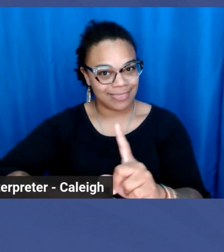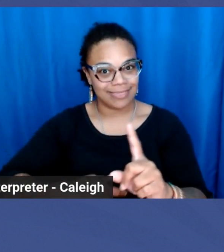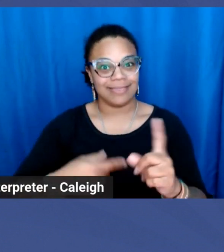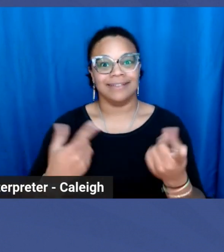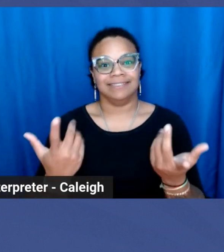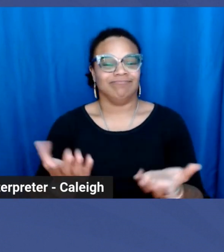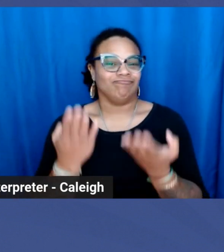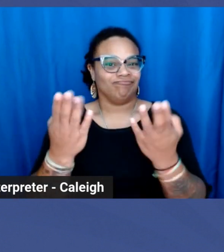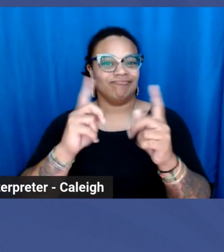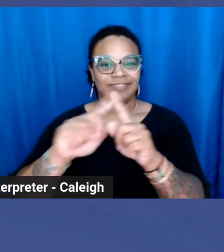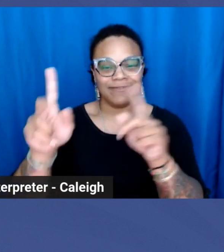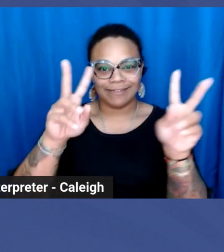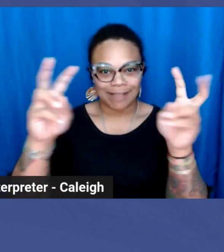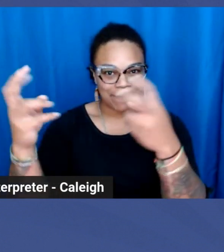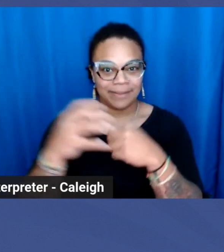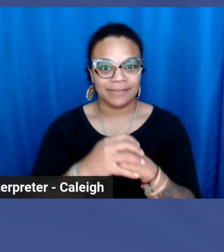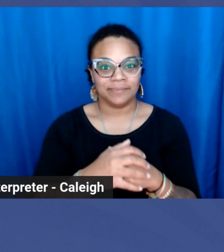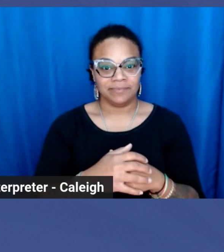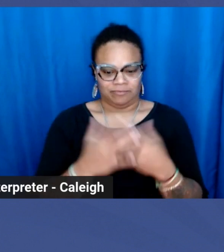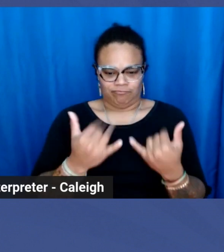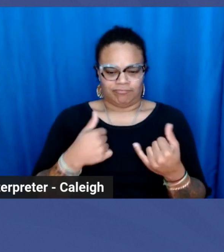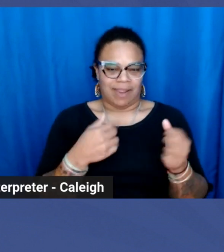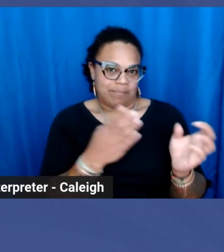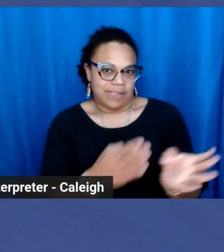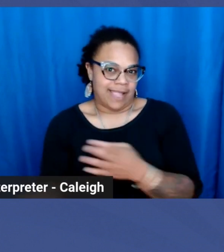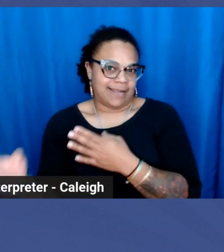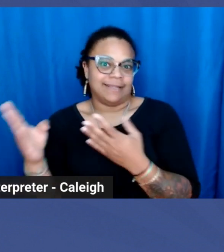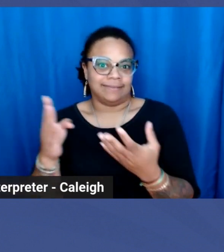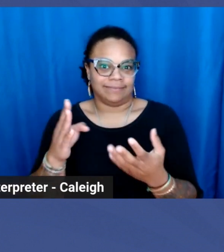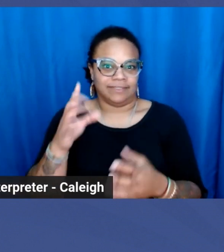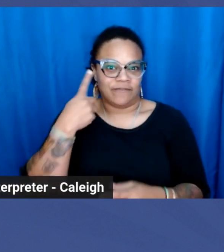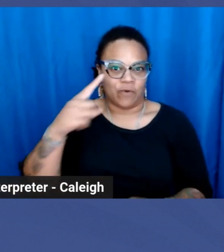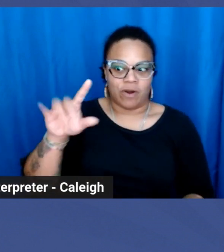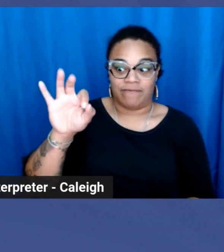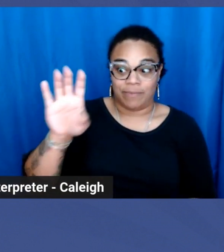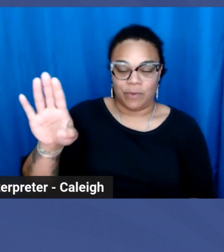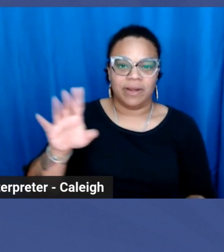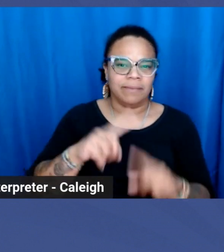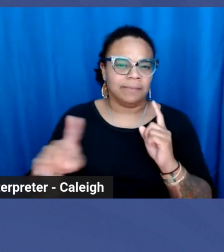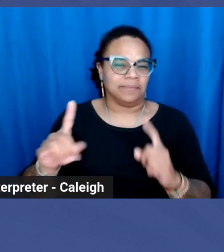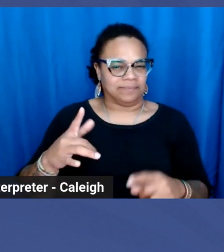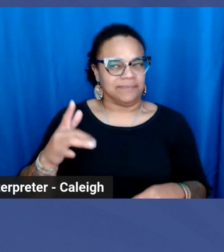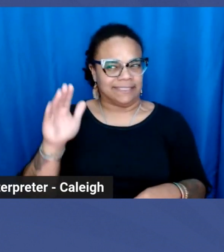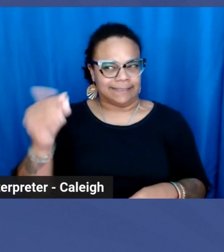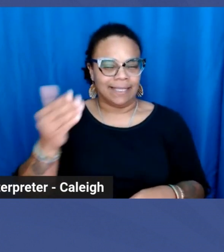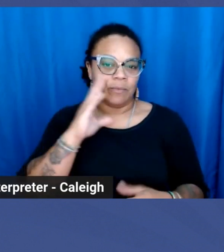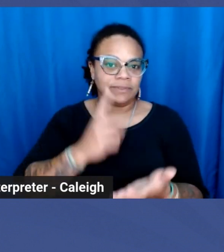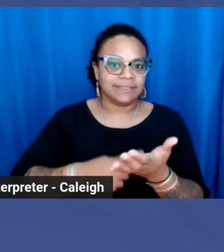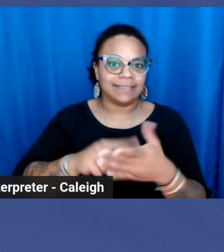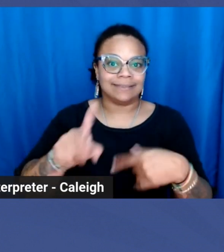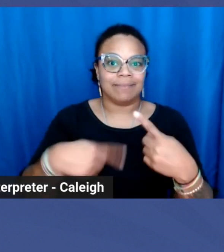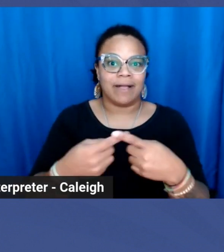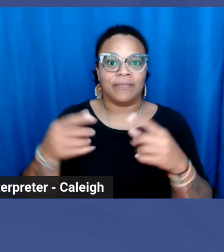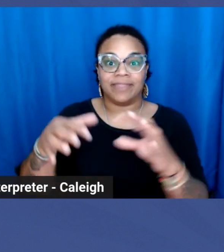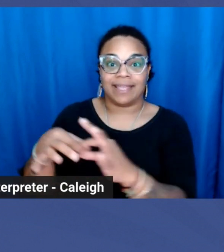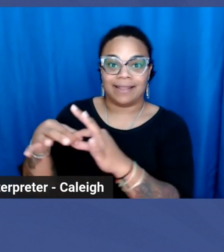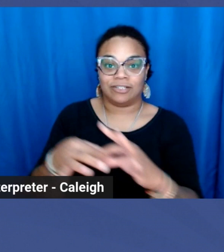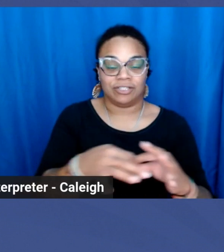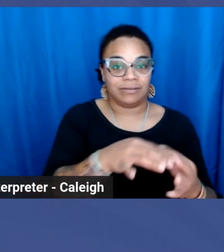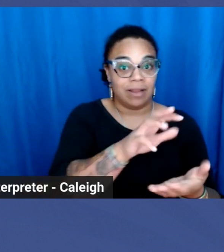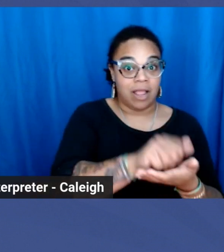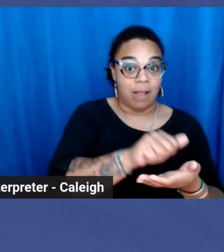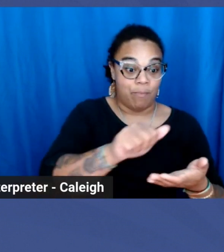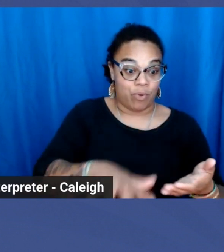topic. I'm in the midst of planning February right now, but it looks like we're going to be talking about the link between abortion access and censorship